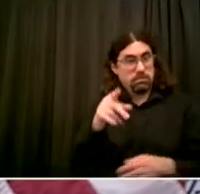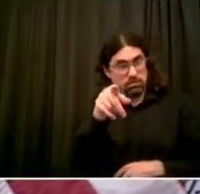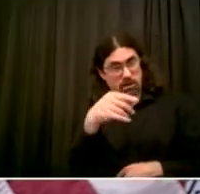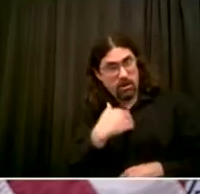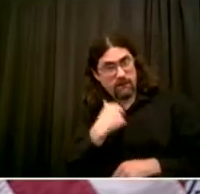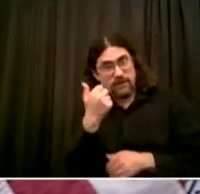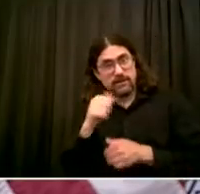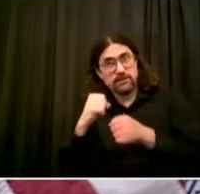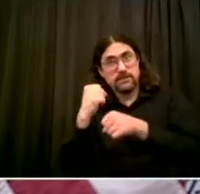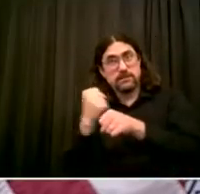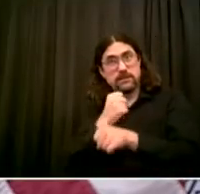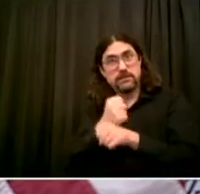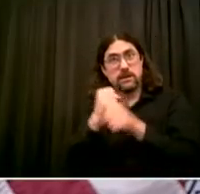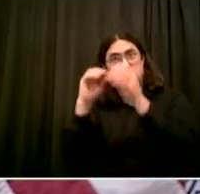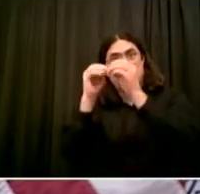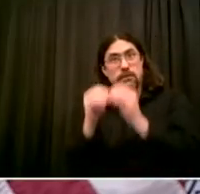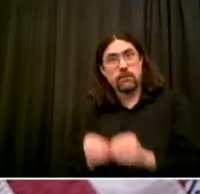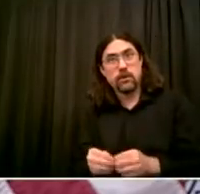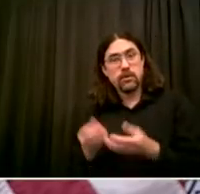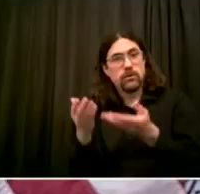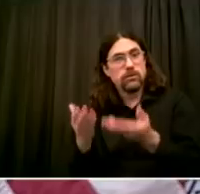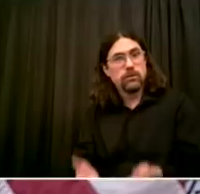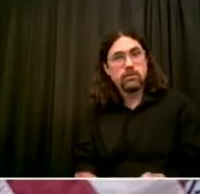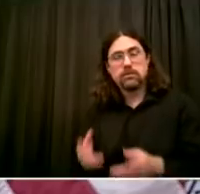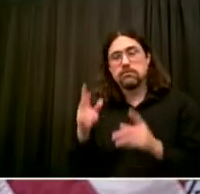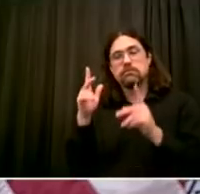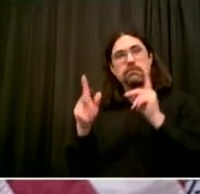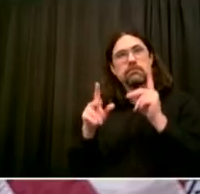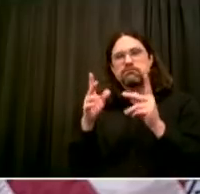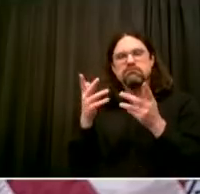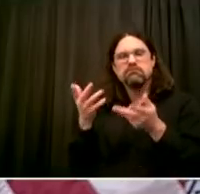out, and I know a lot of stores have not